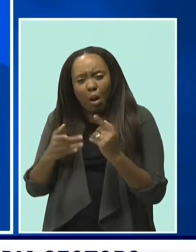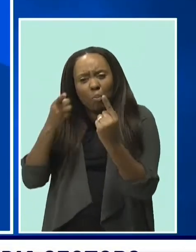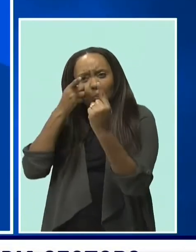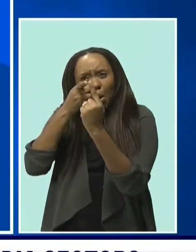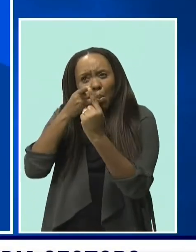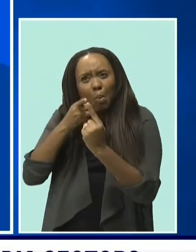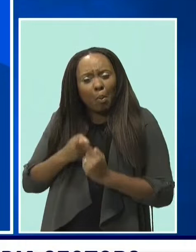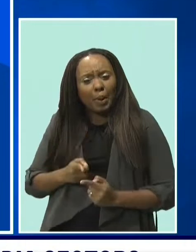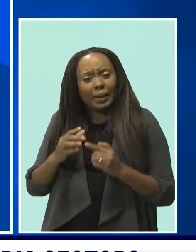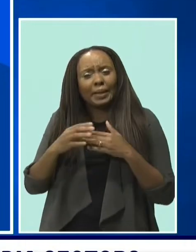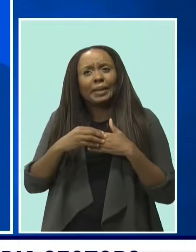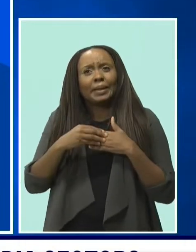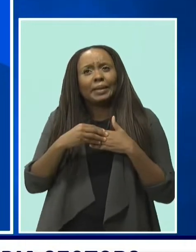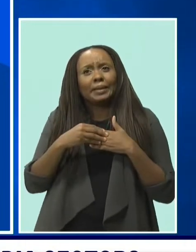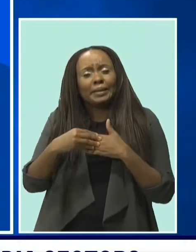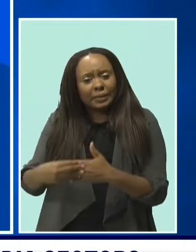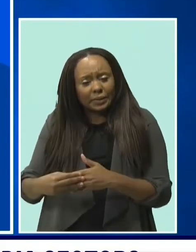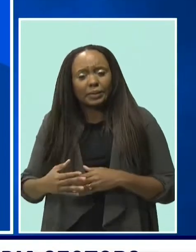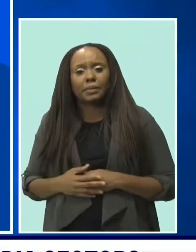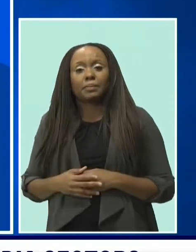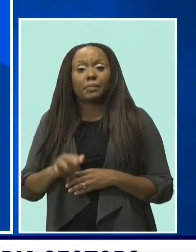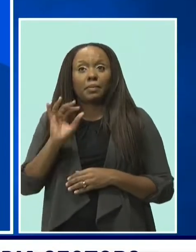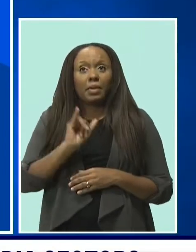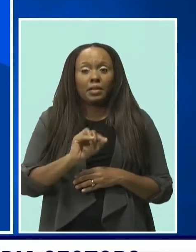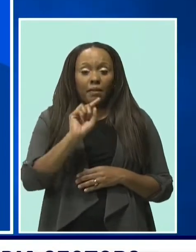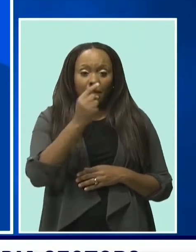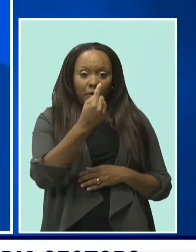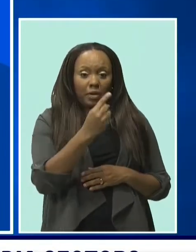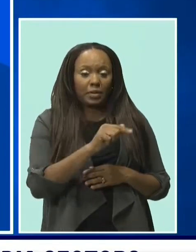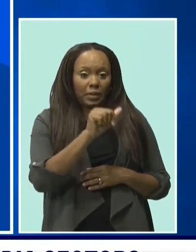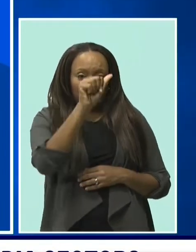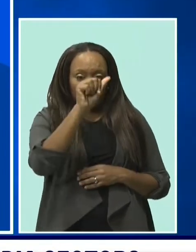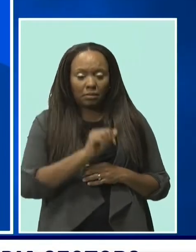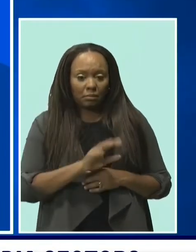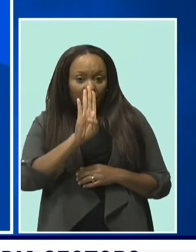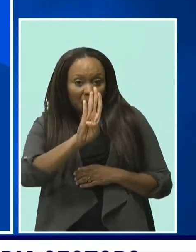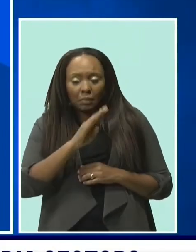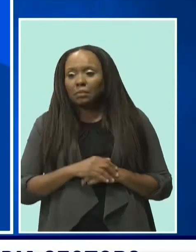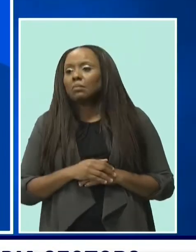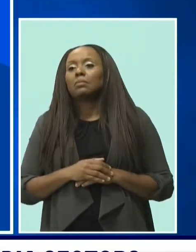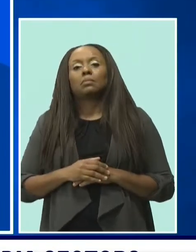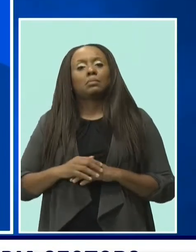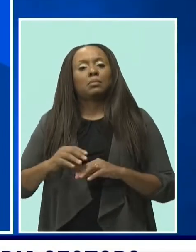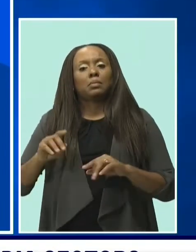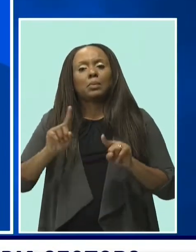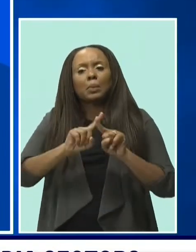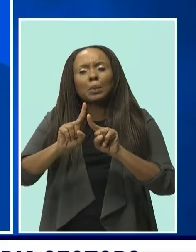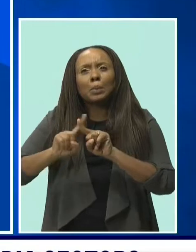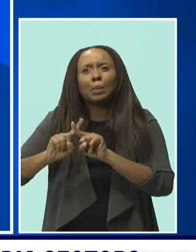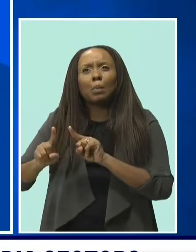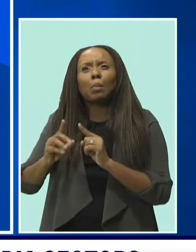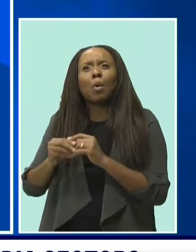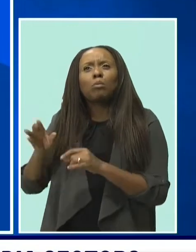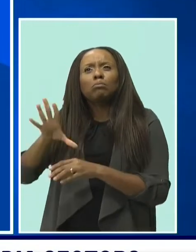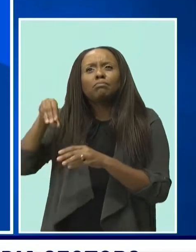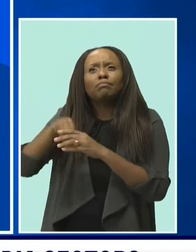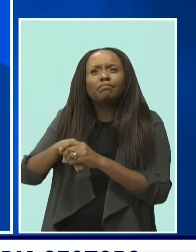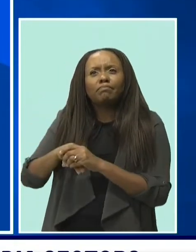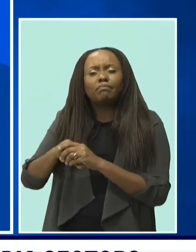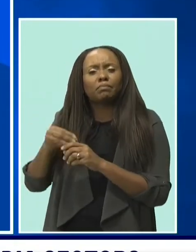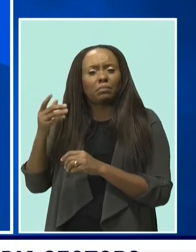model. A. B. Boost broadcast media's role in diversity, equity, and inclusion.